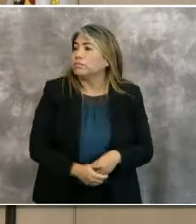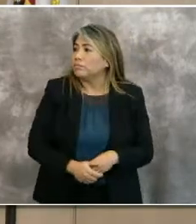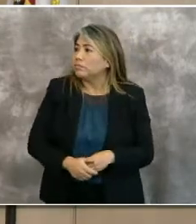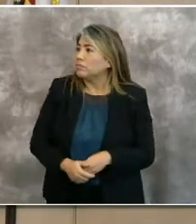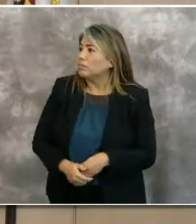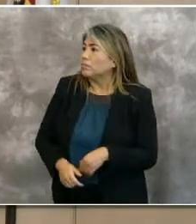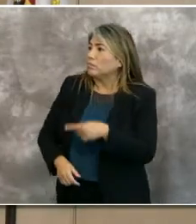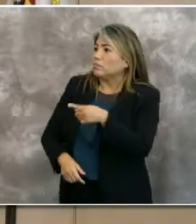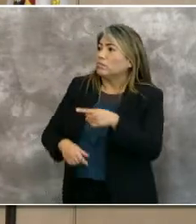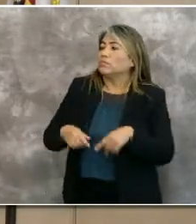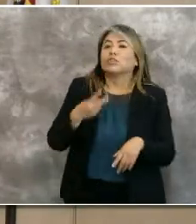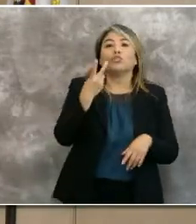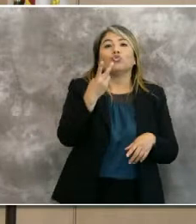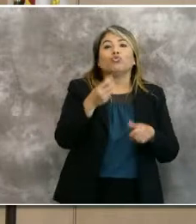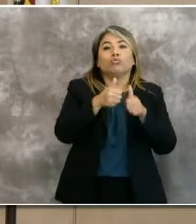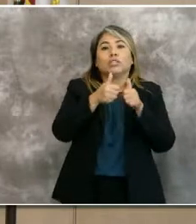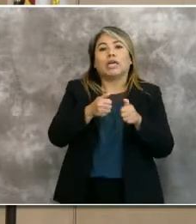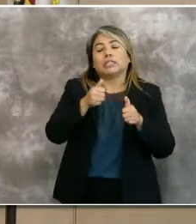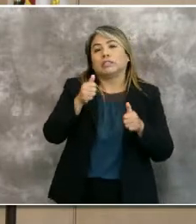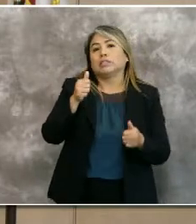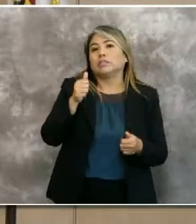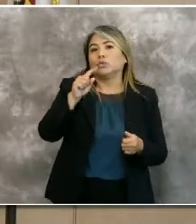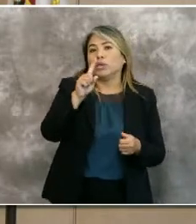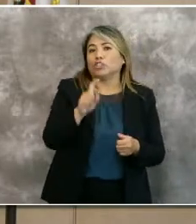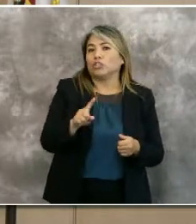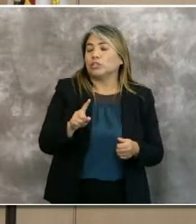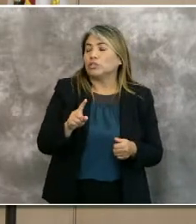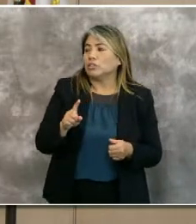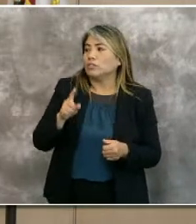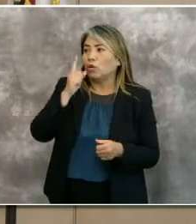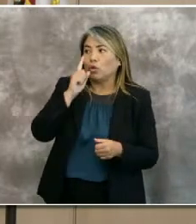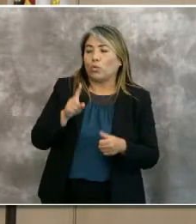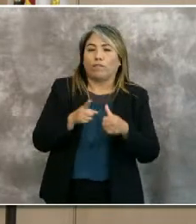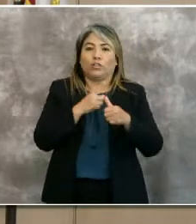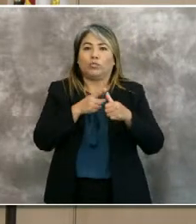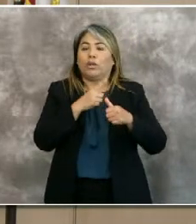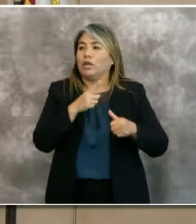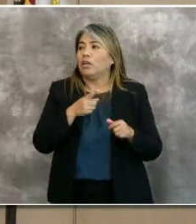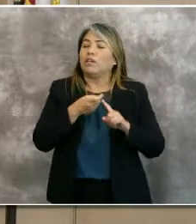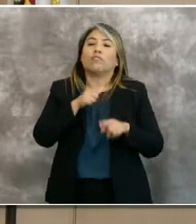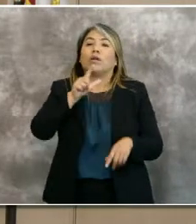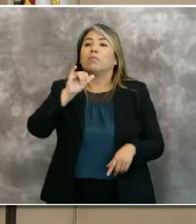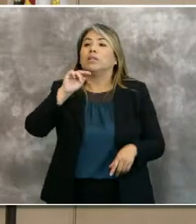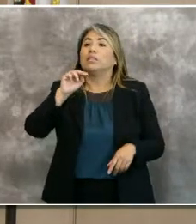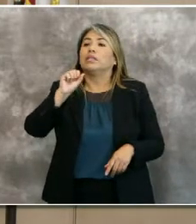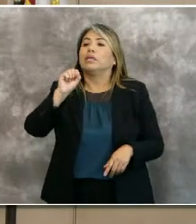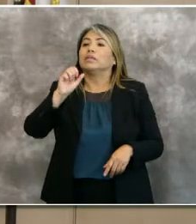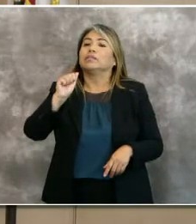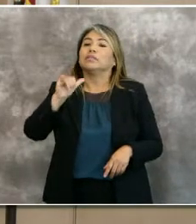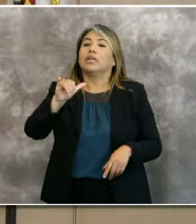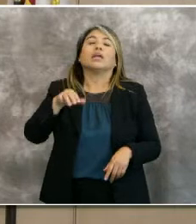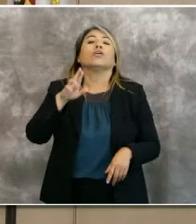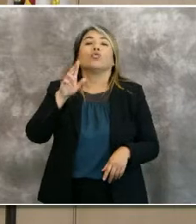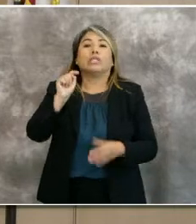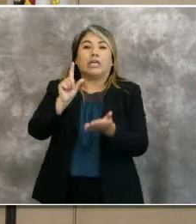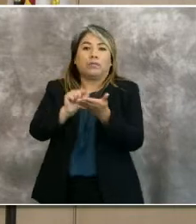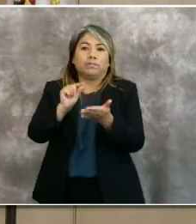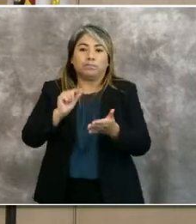Wooten, I have 2 text questions for you. The first one is from Lindsay Winkley with the Union